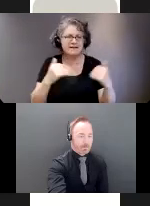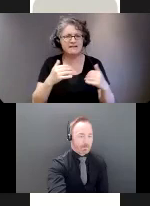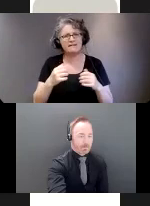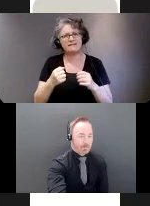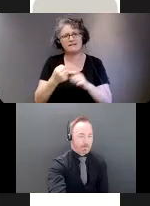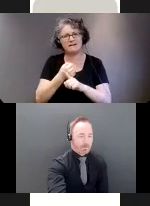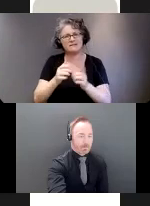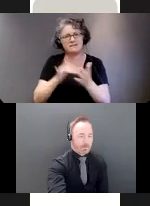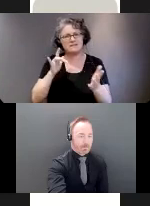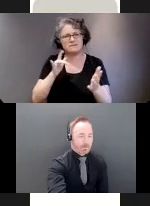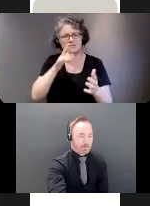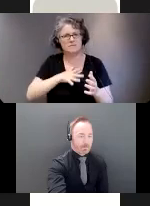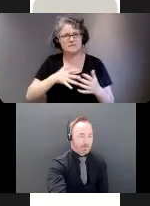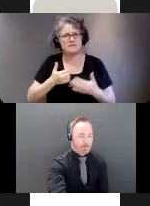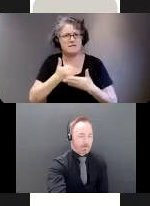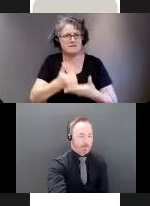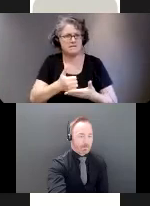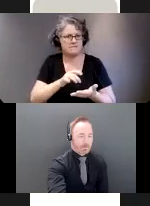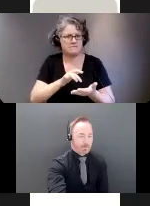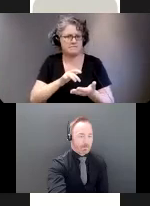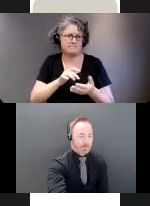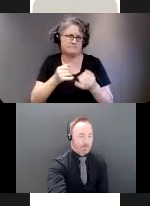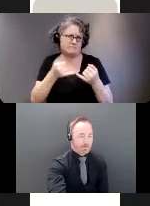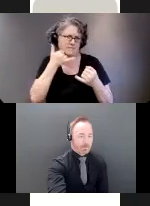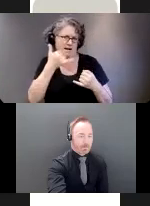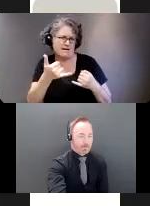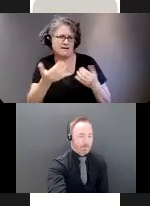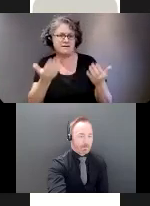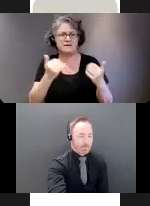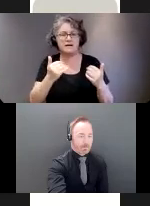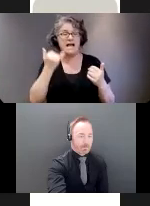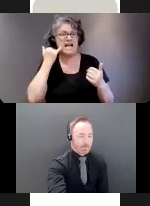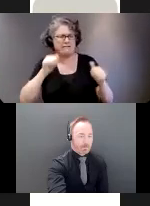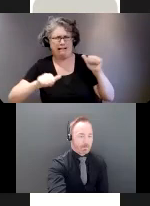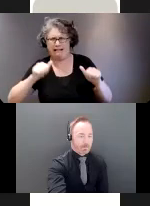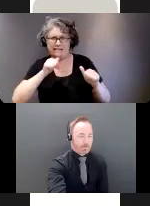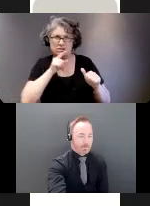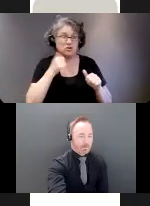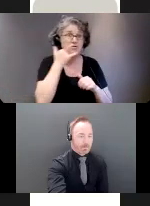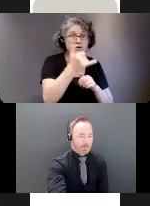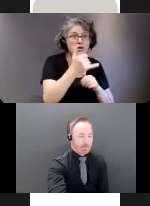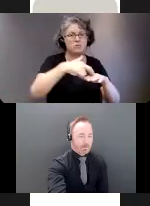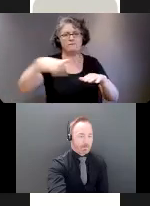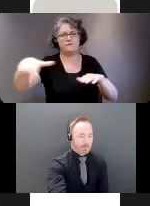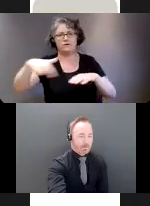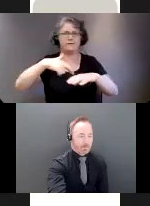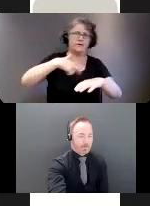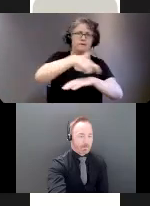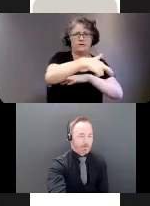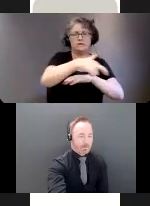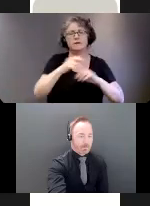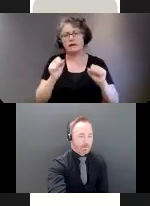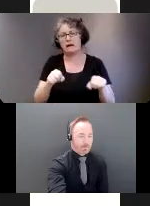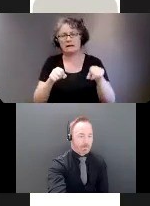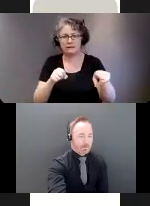Helpline. They can refer you if you're not sure about the right service related to gender-based violence. And we also have